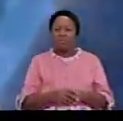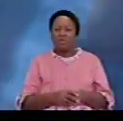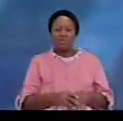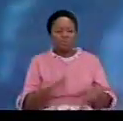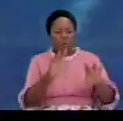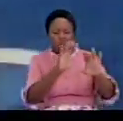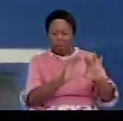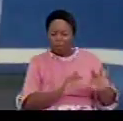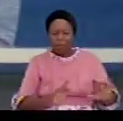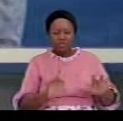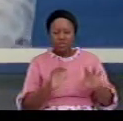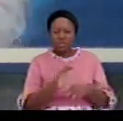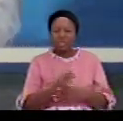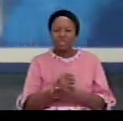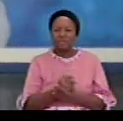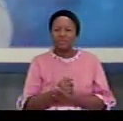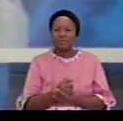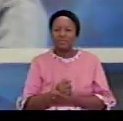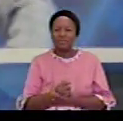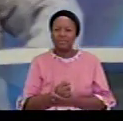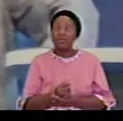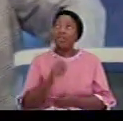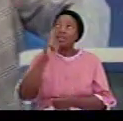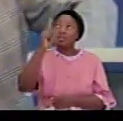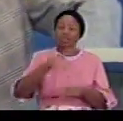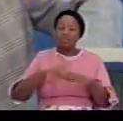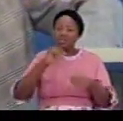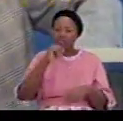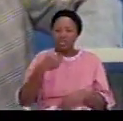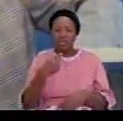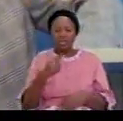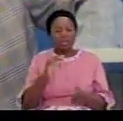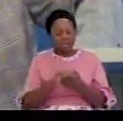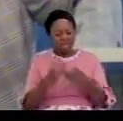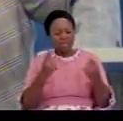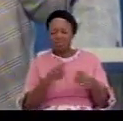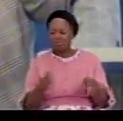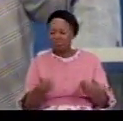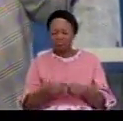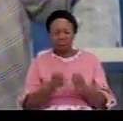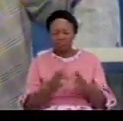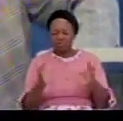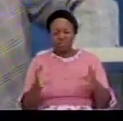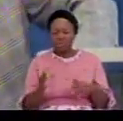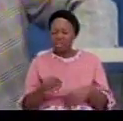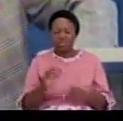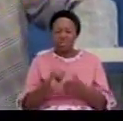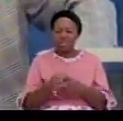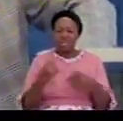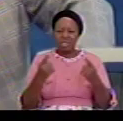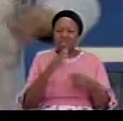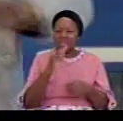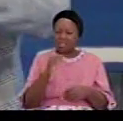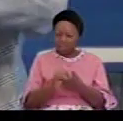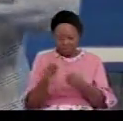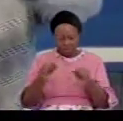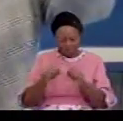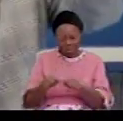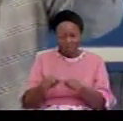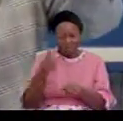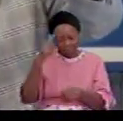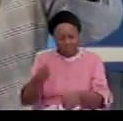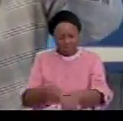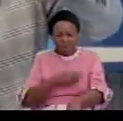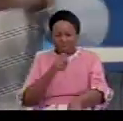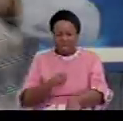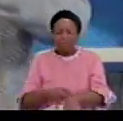compassionate. He doesn't say that sin is too much. That sin has been continuing for so long. Every